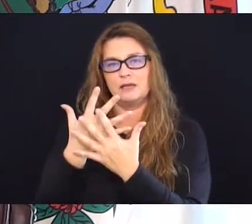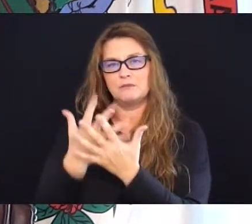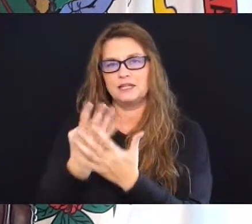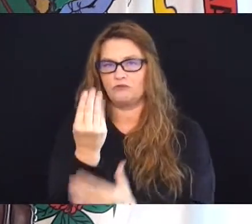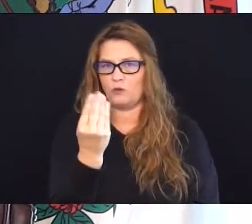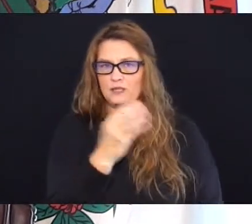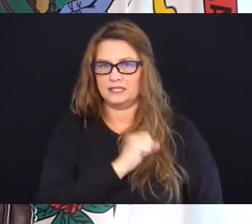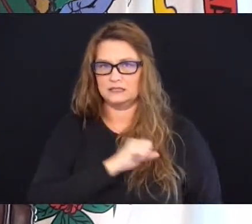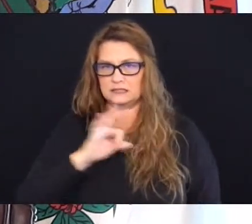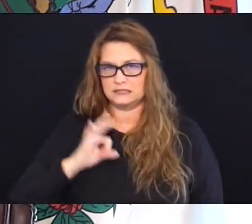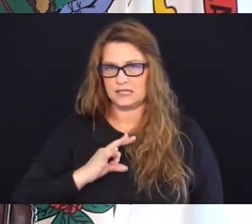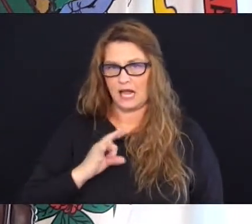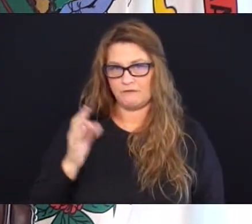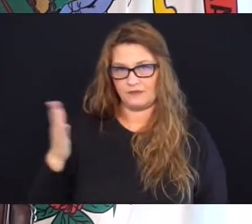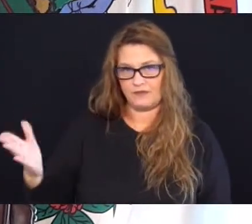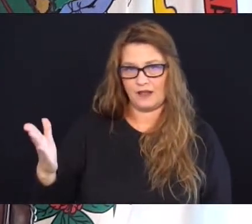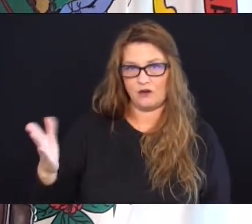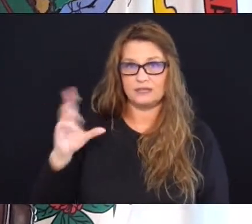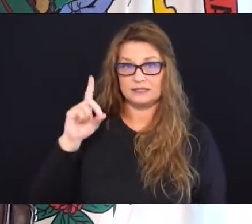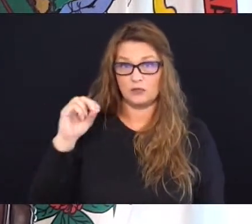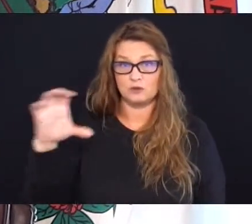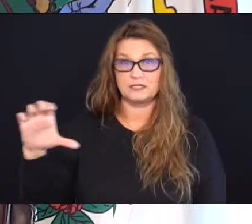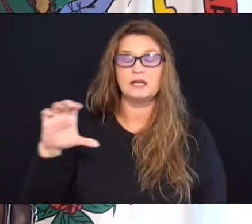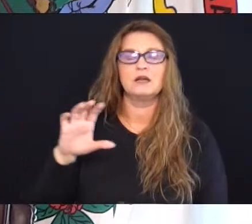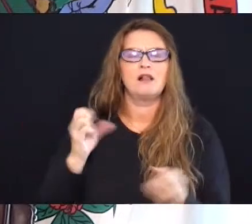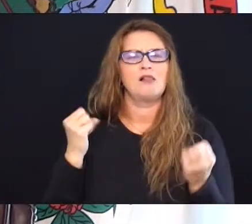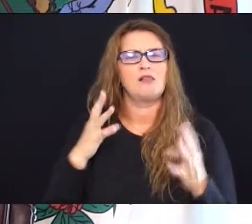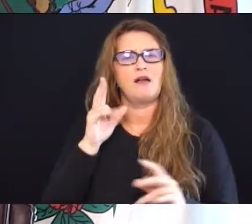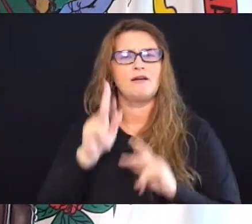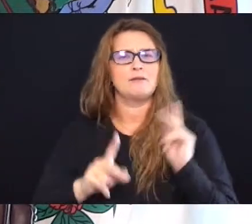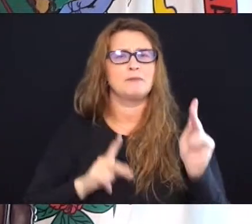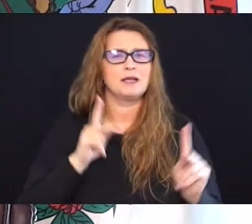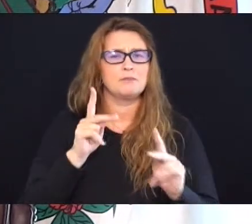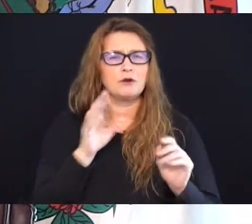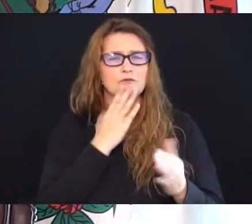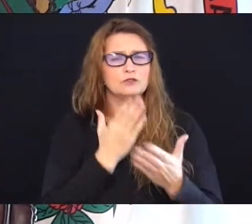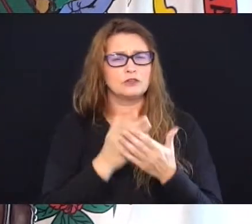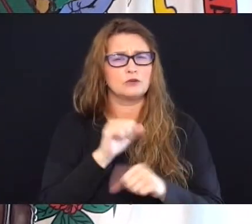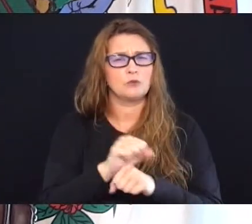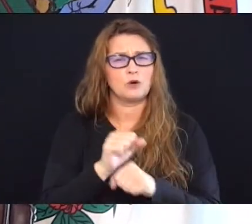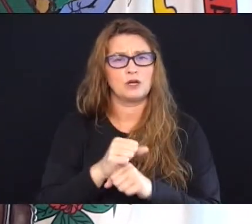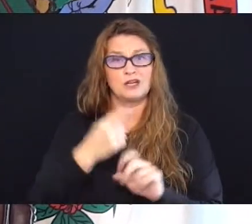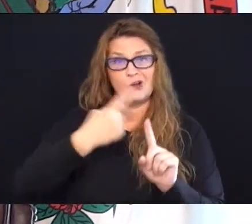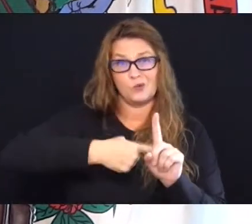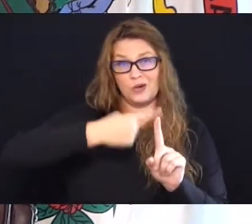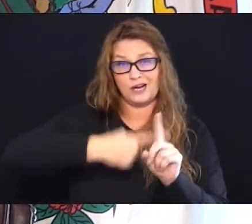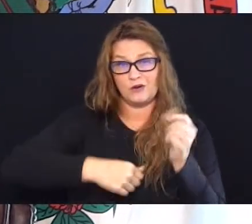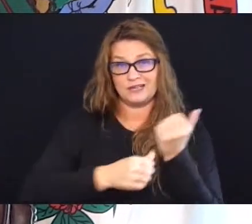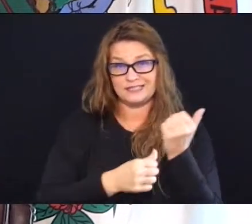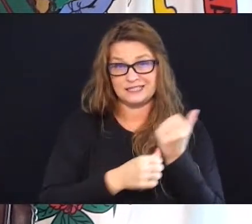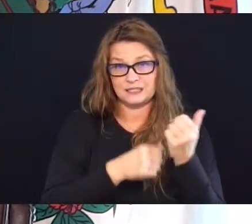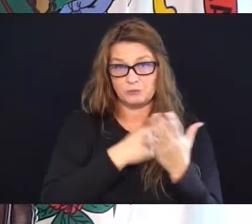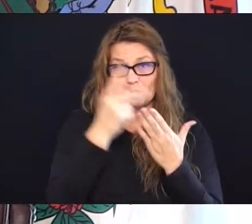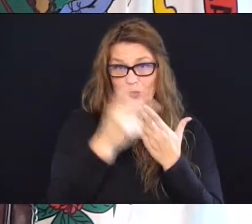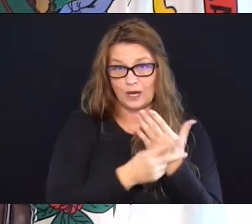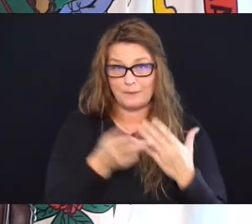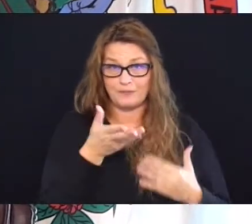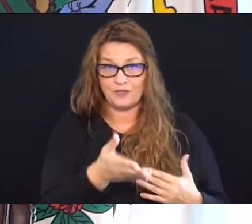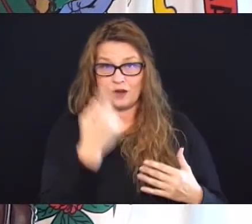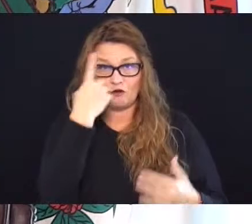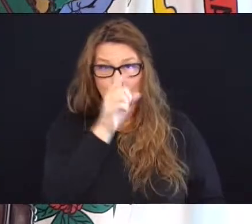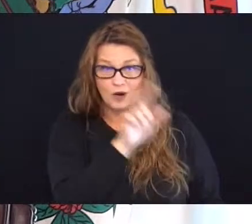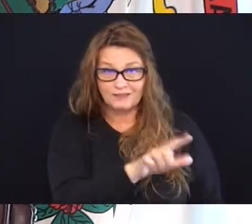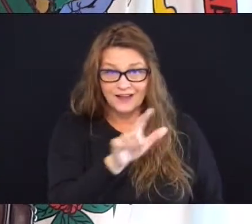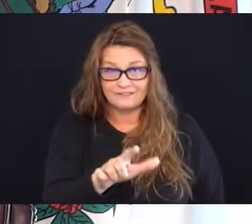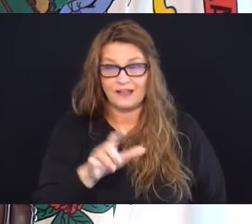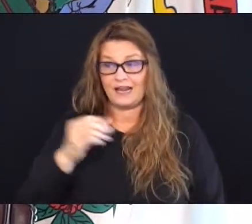cases. A lot of people doing a lot of good work. I remind you about the rental assistance program. It's for landlords as